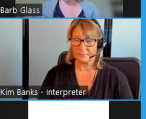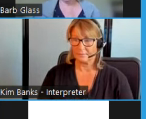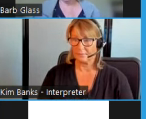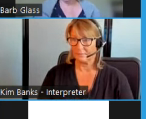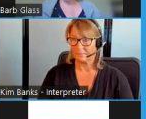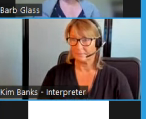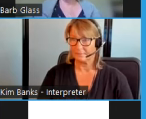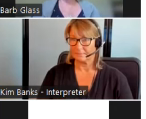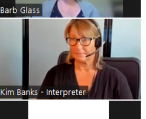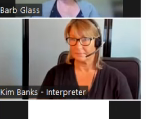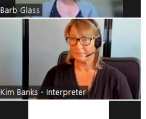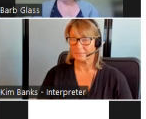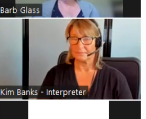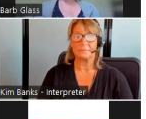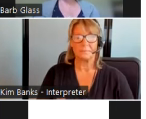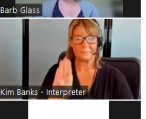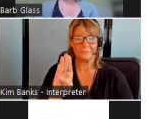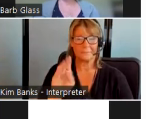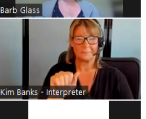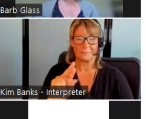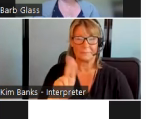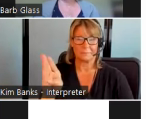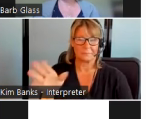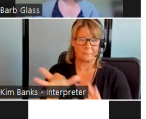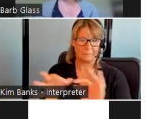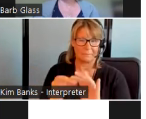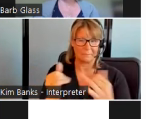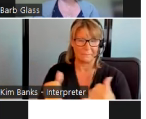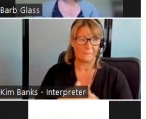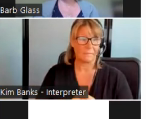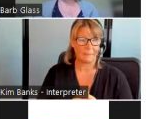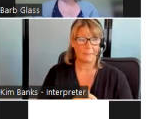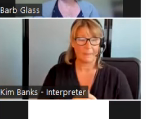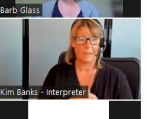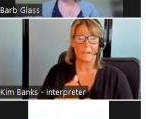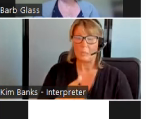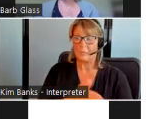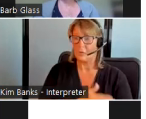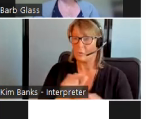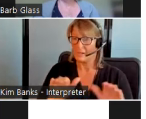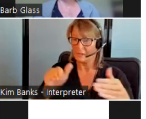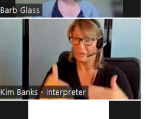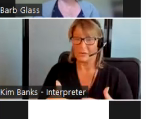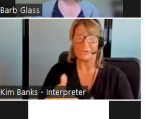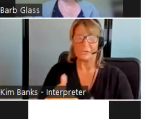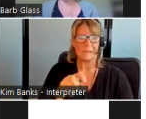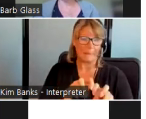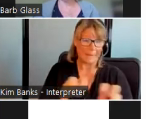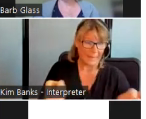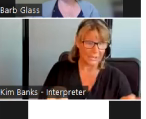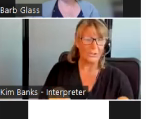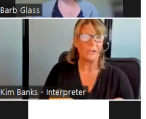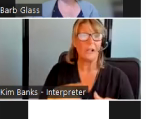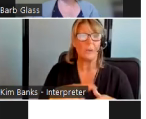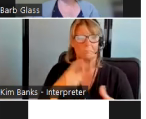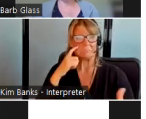Okay. So very first thing, just before we begin today and before we introduce ourselves, I would just like